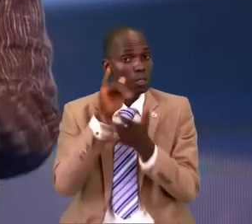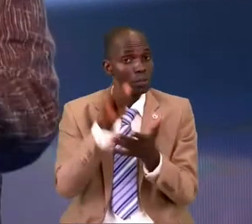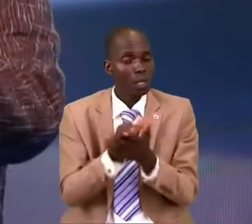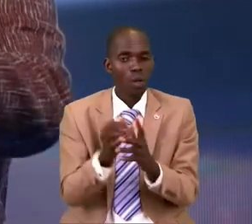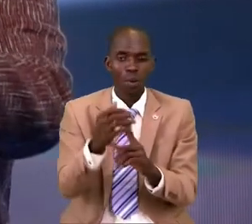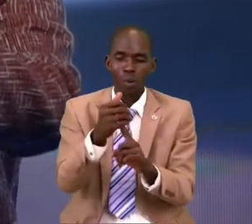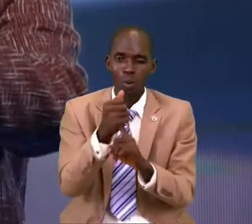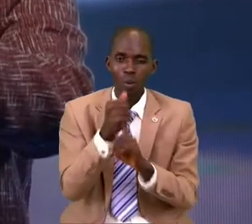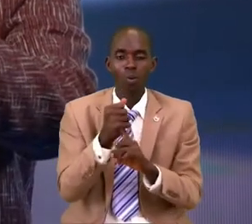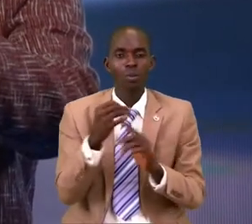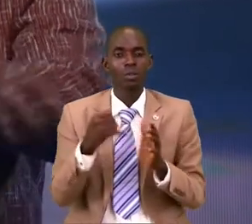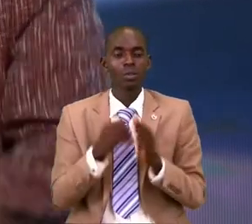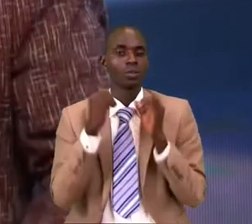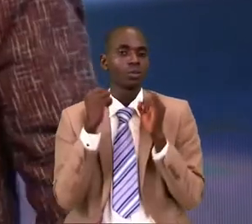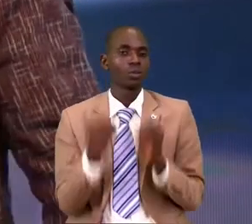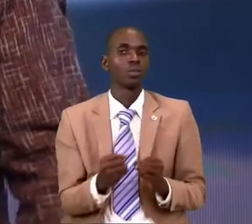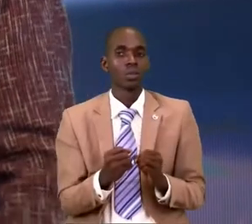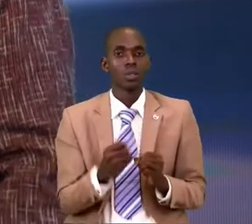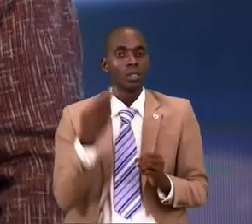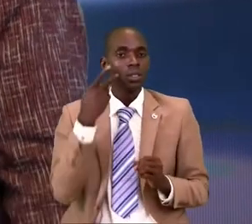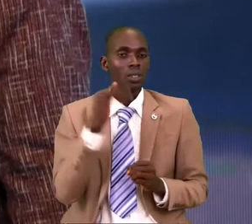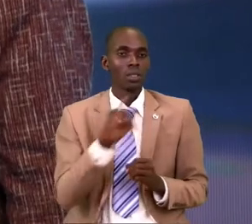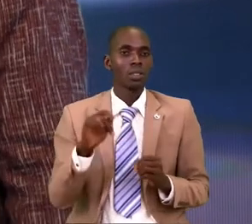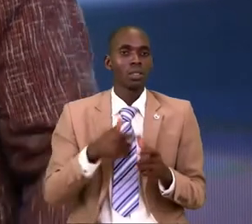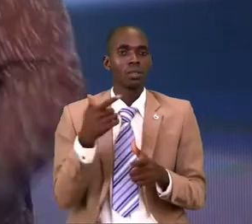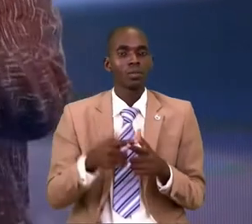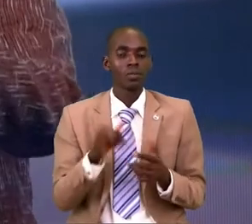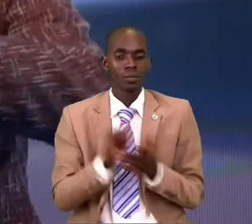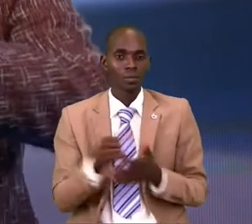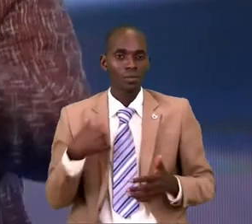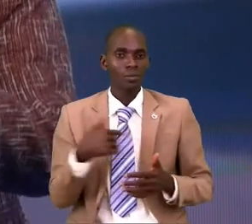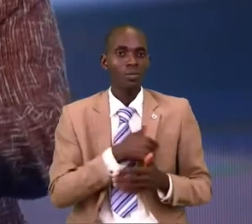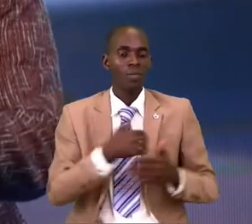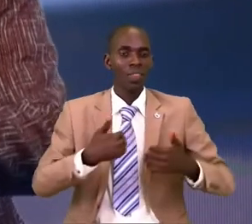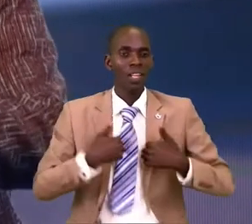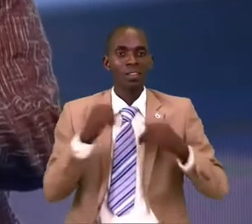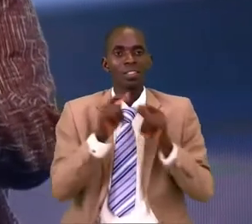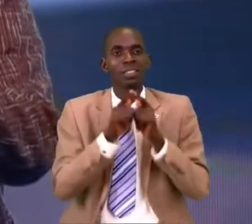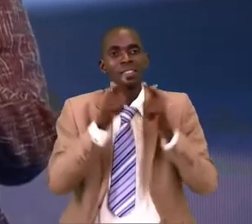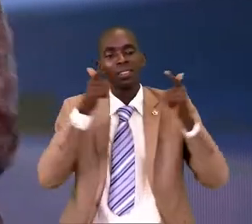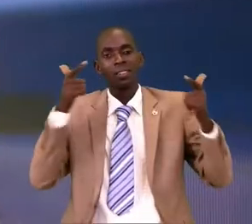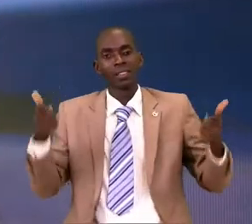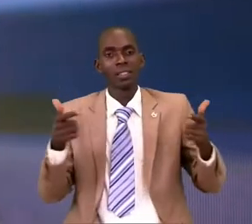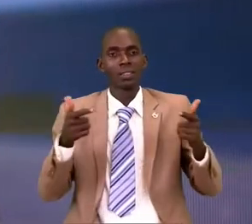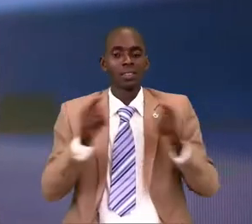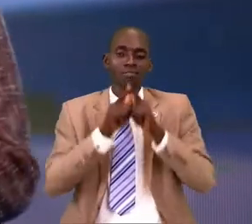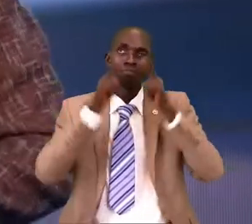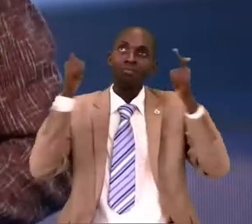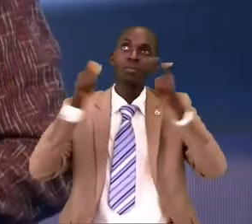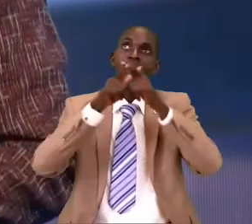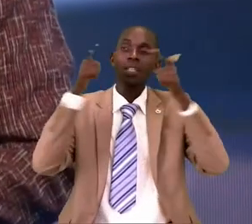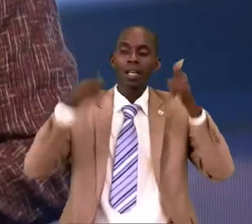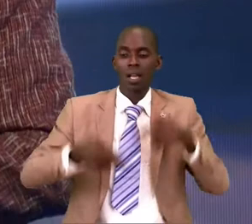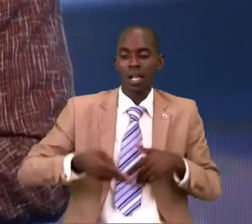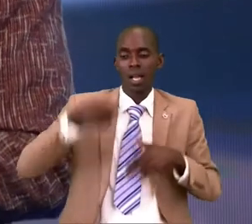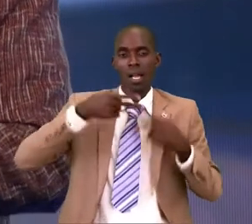great, great high priest that is passed into the heavens, Jesus, the Son of God, let